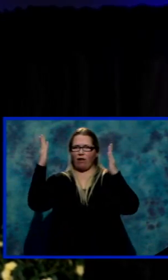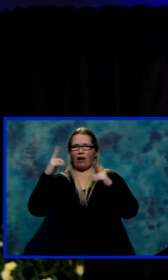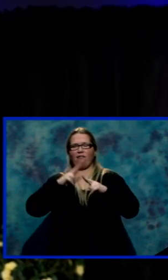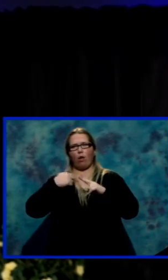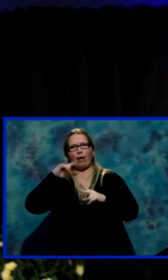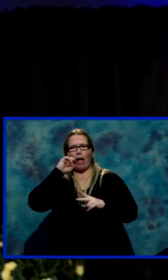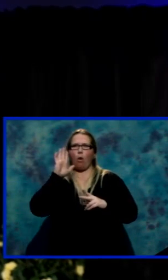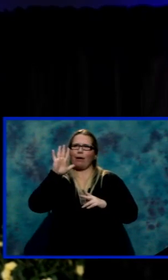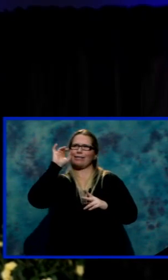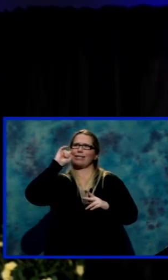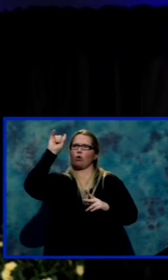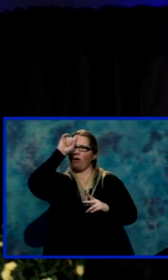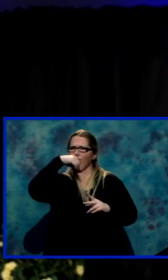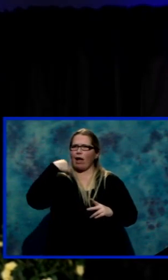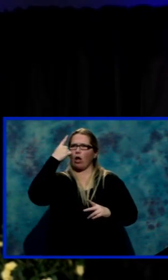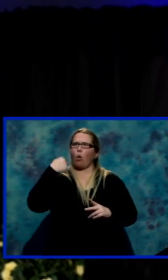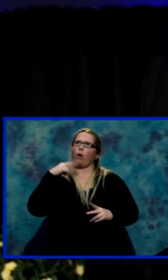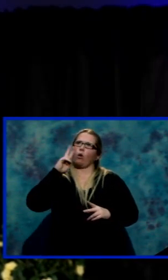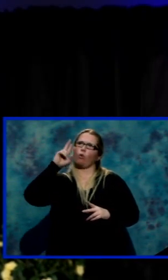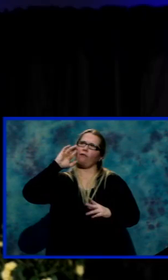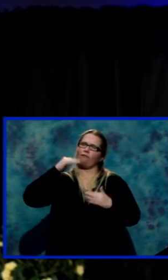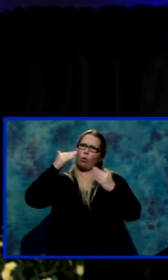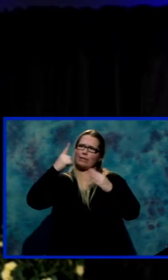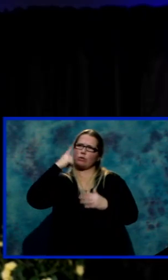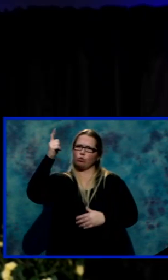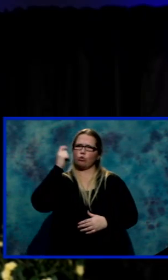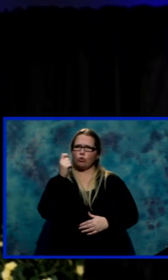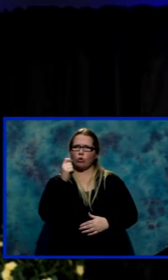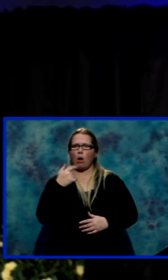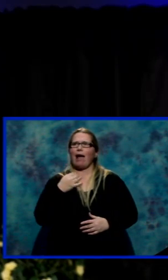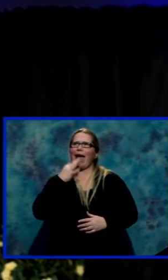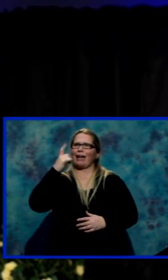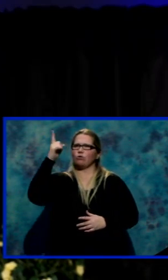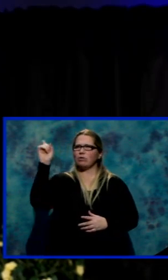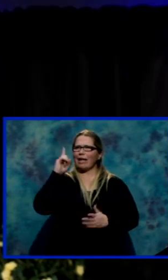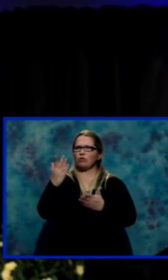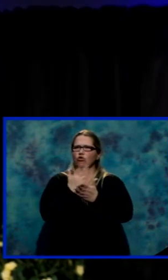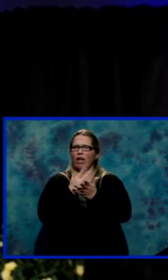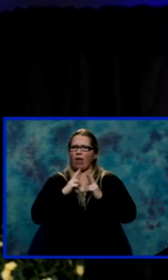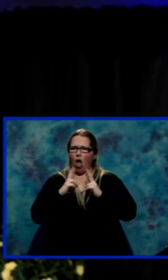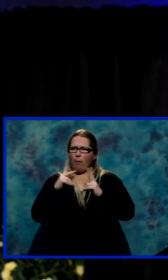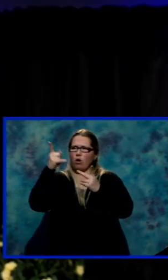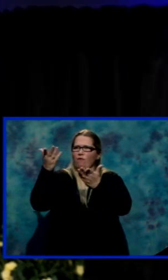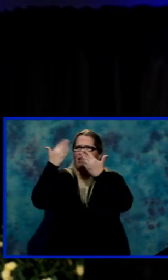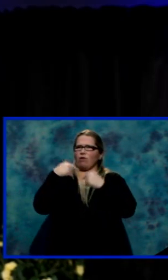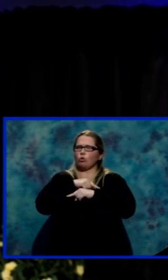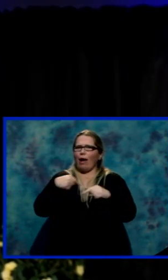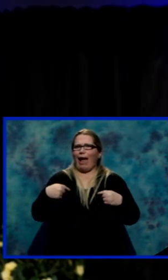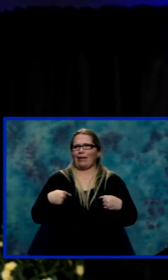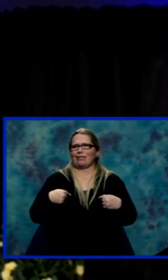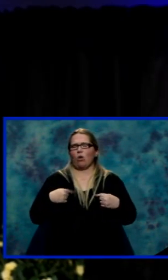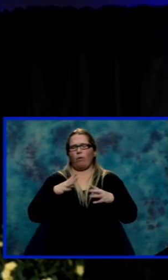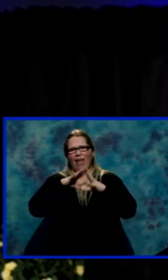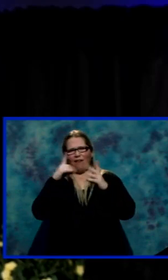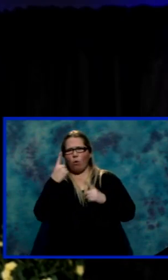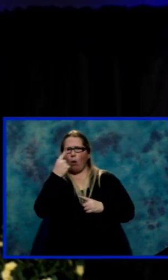see your face. We look forward to you coming in the sky soon. And Father, we just ask today that you will help us to share the hope that you've given us with everyone that we